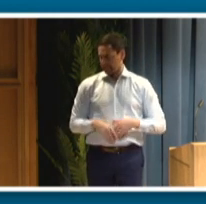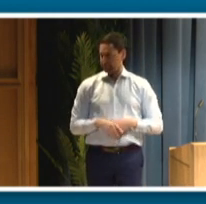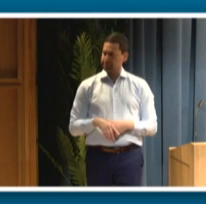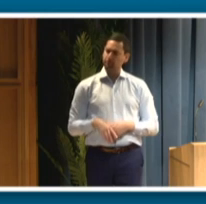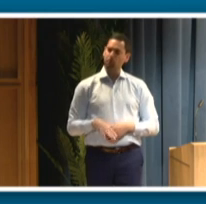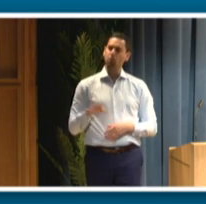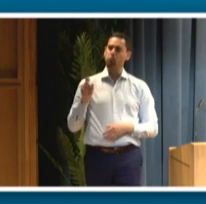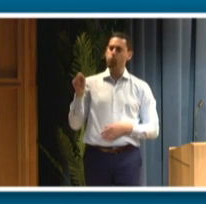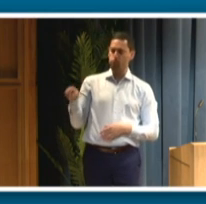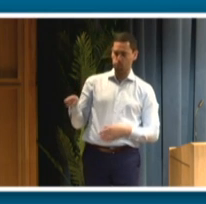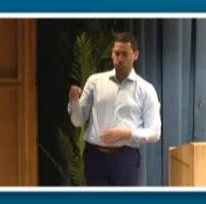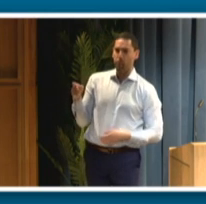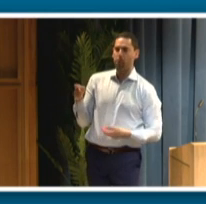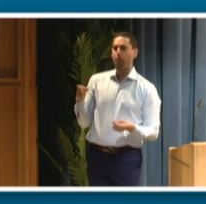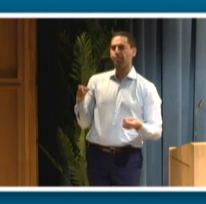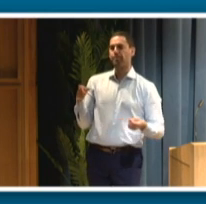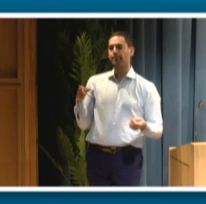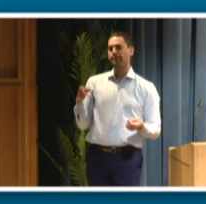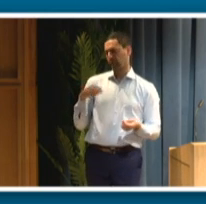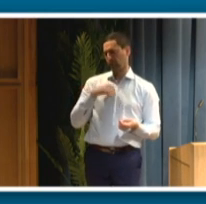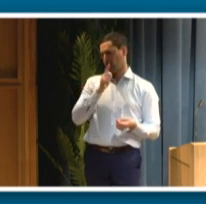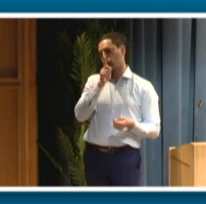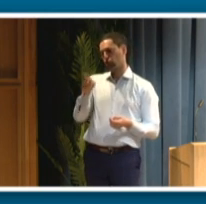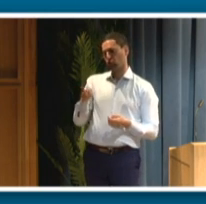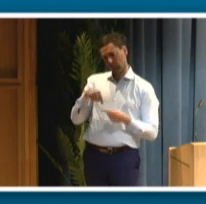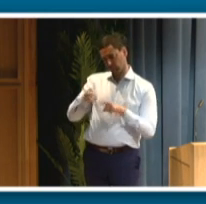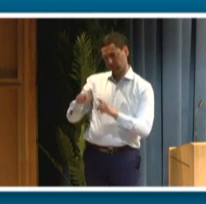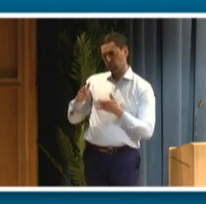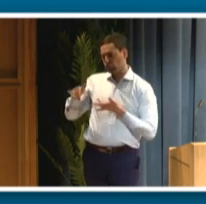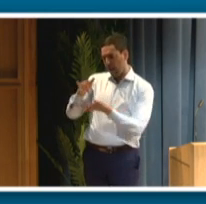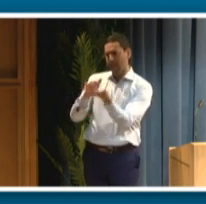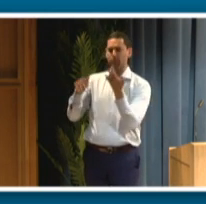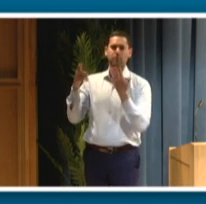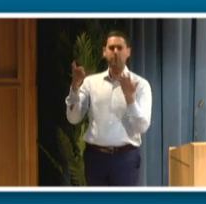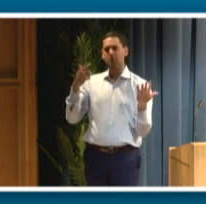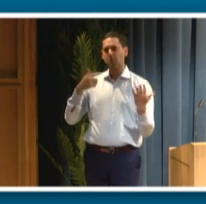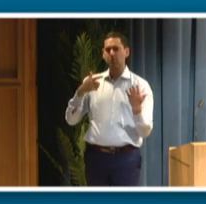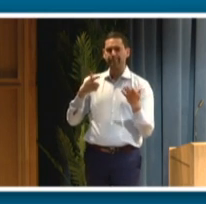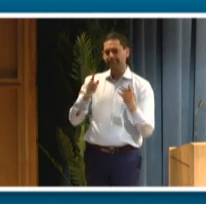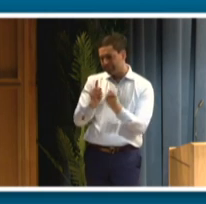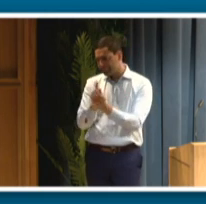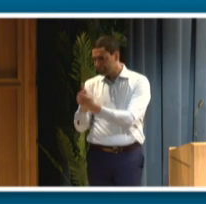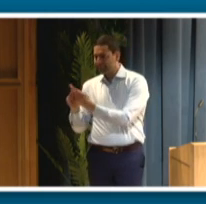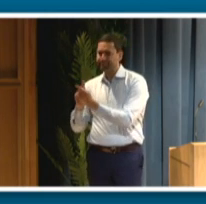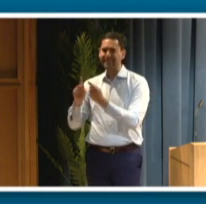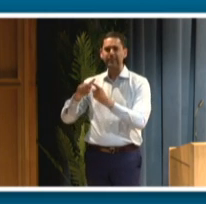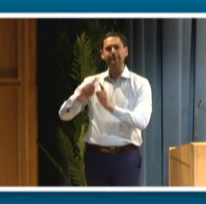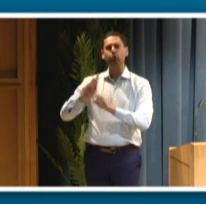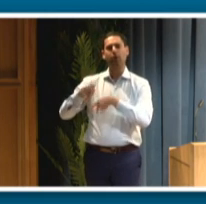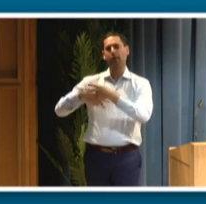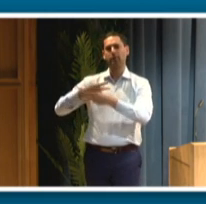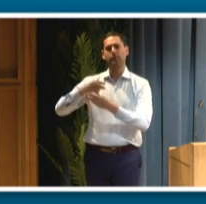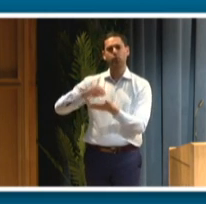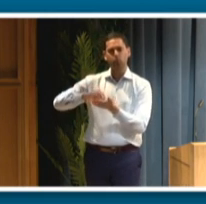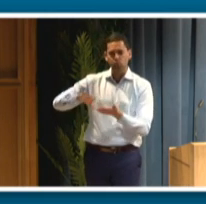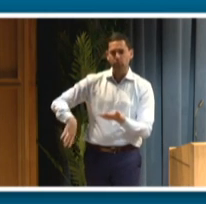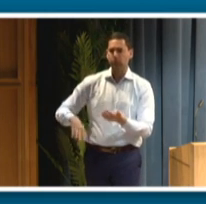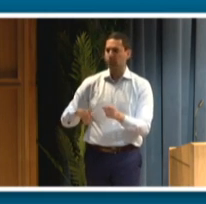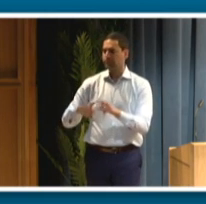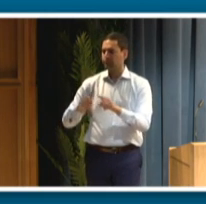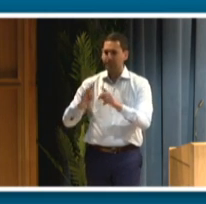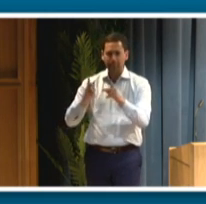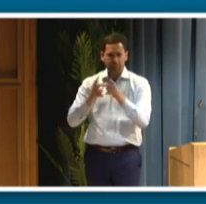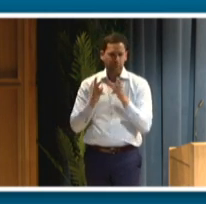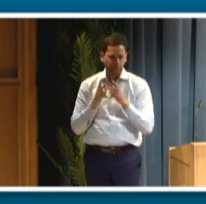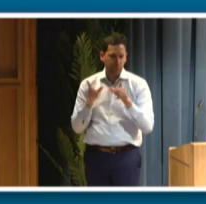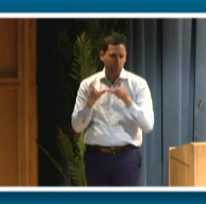Let me ask you, so I'm sure that in your travels, you probably come across all types of students in different places, locations. Have